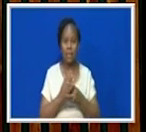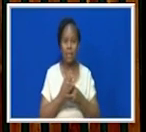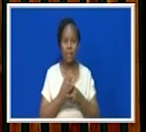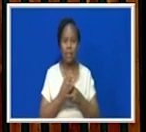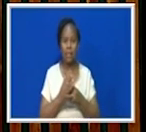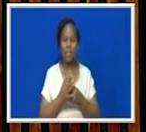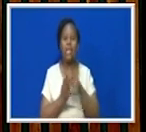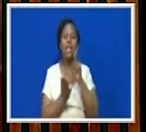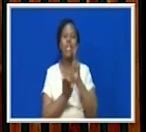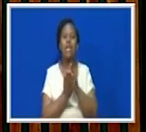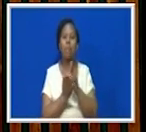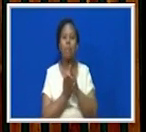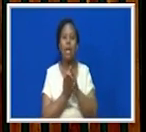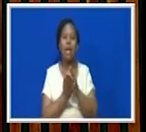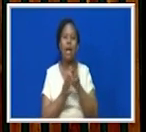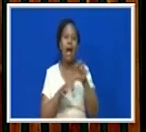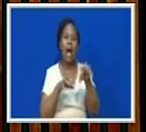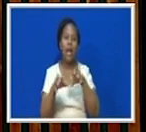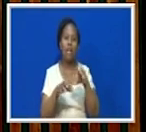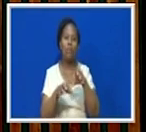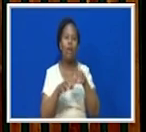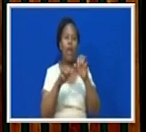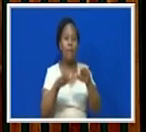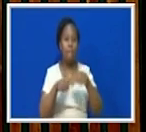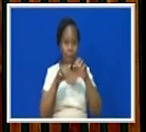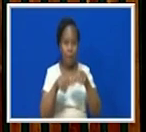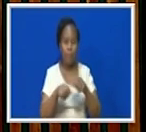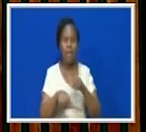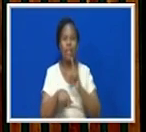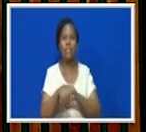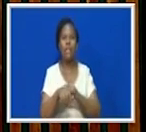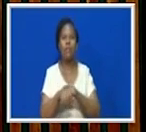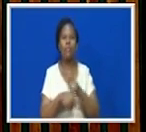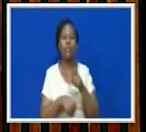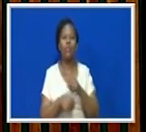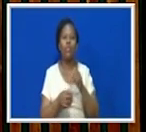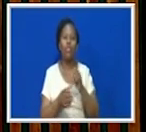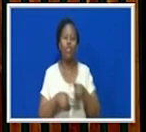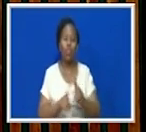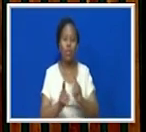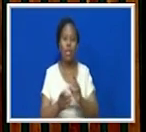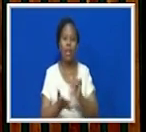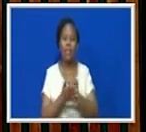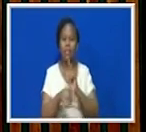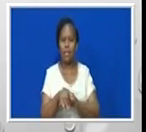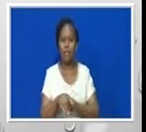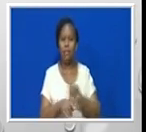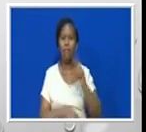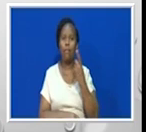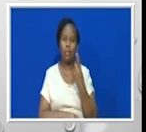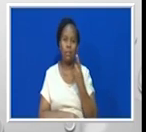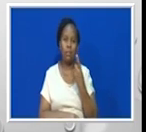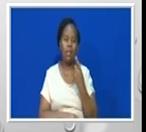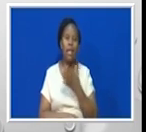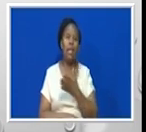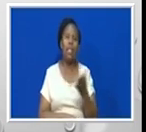began domestication of plants and animals during Neolithic period. The first reason, there